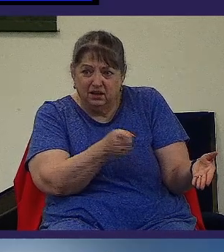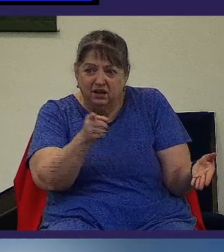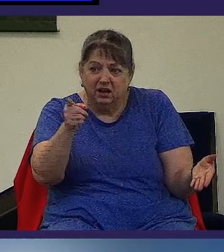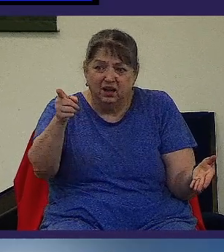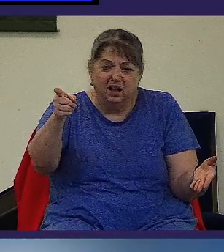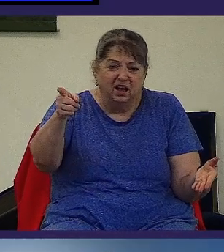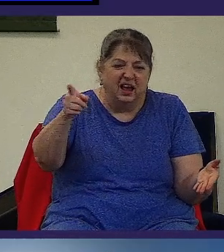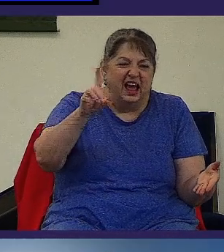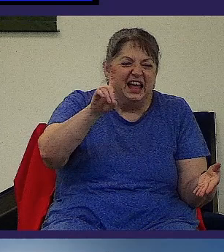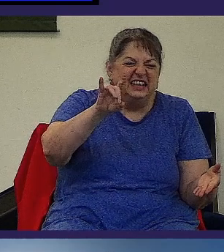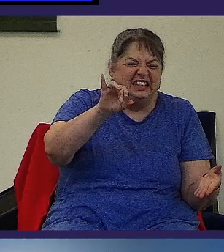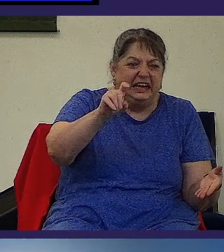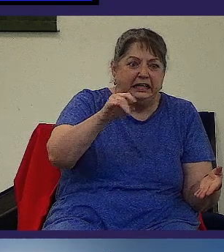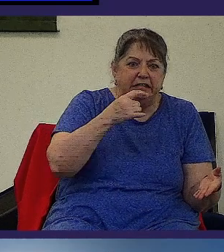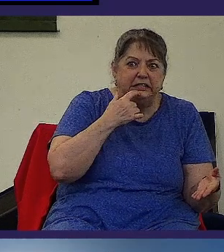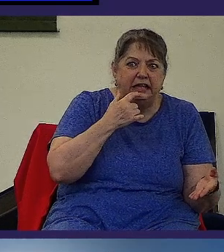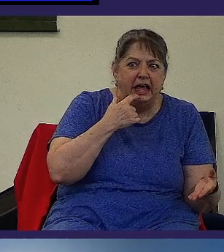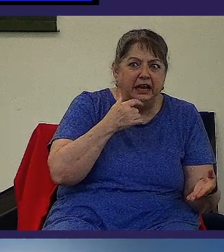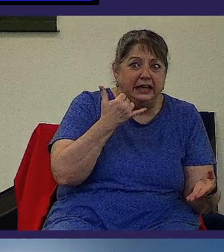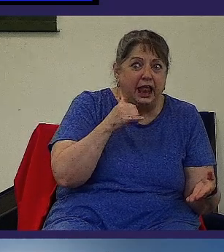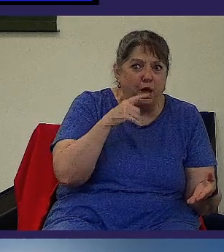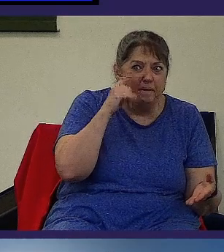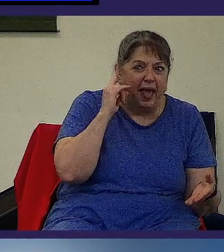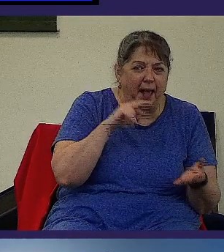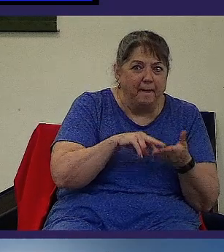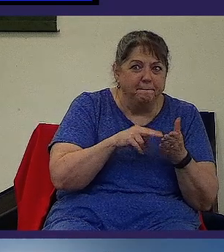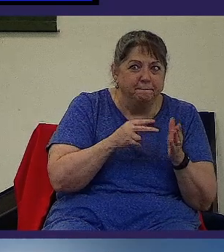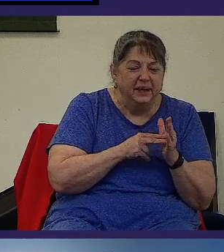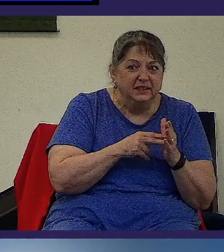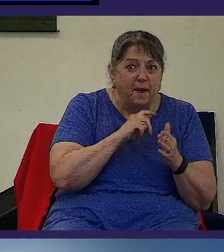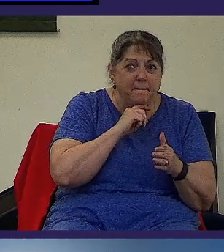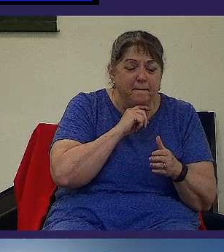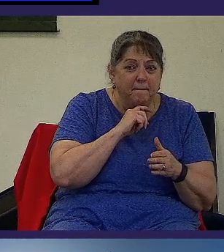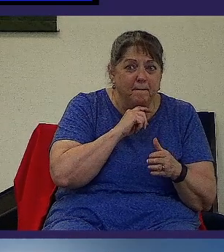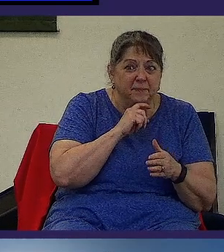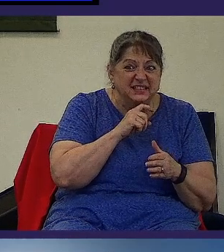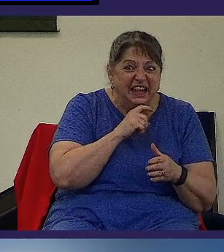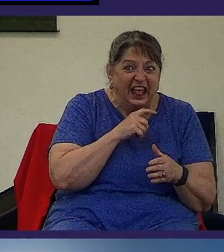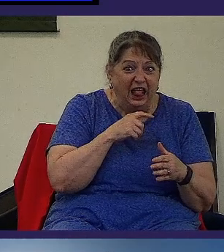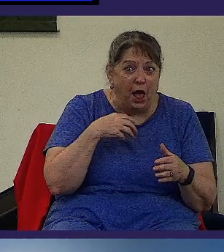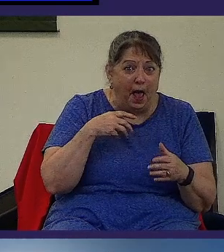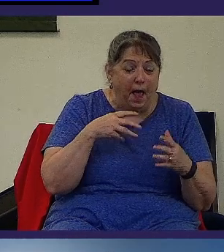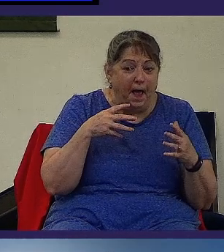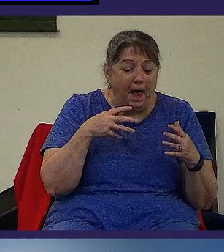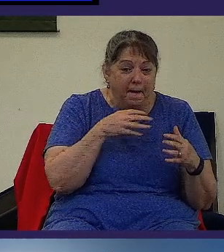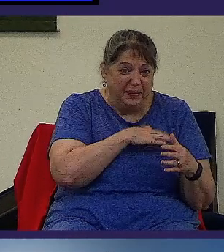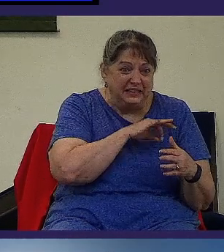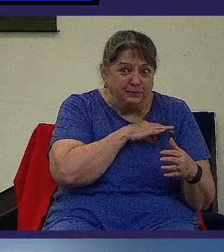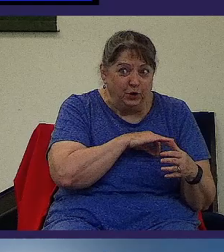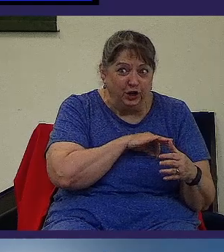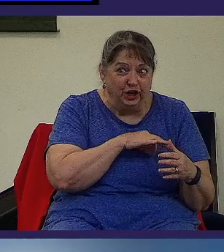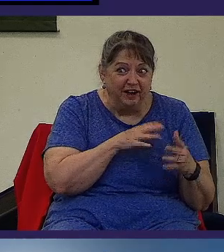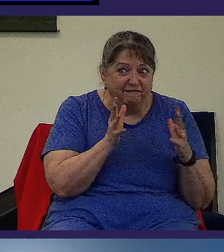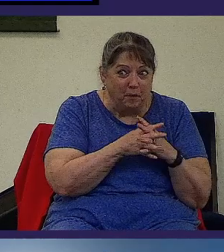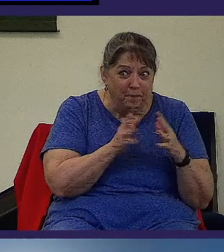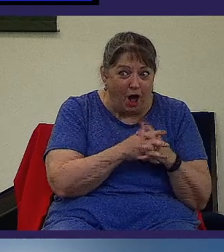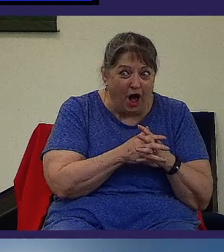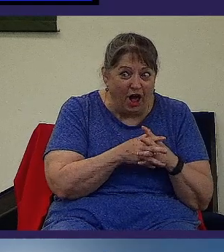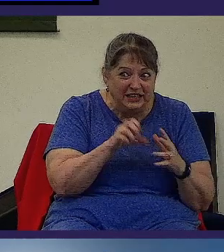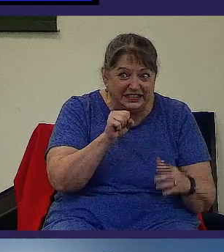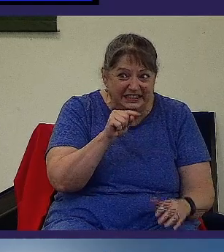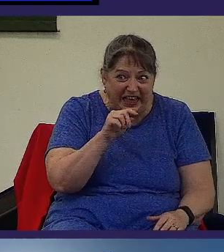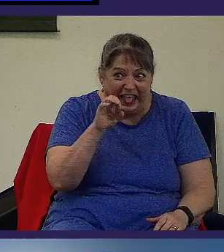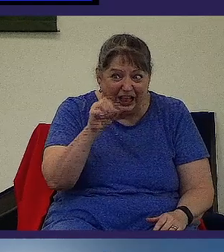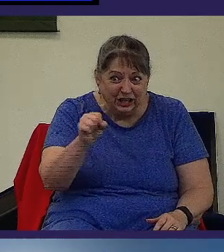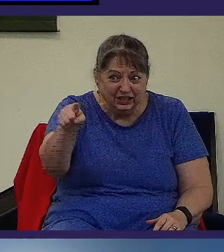they were they were not the steelers no i can't believe you're thinking that all right